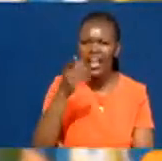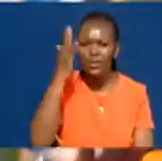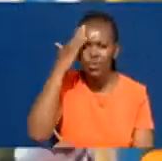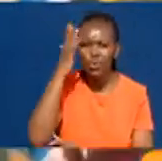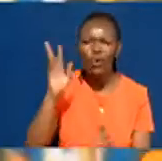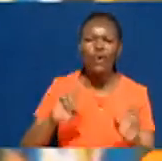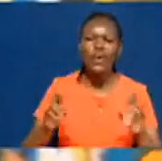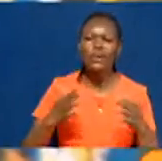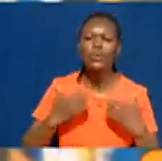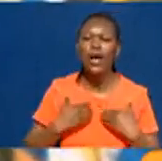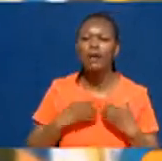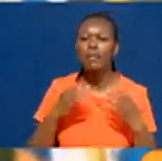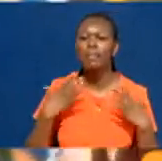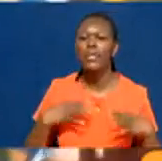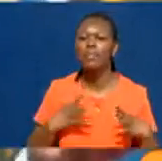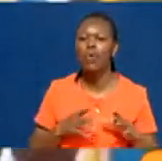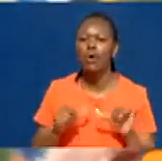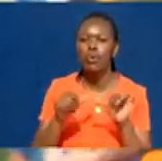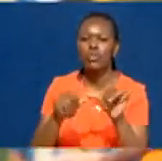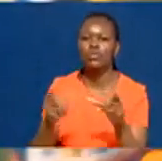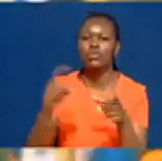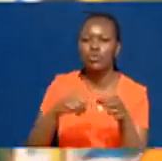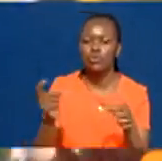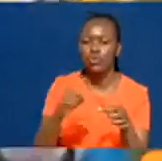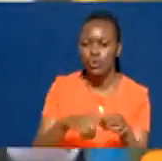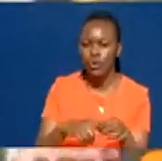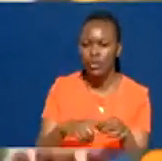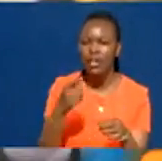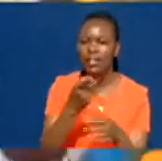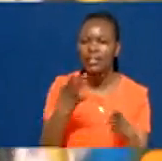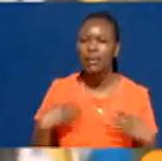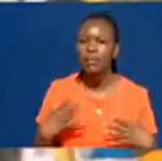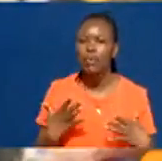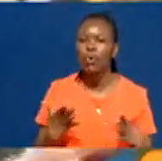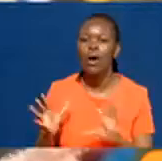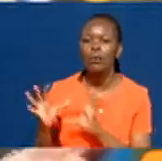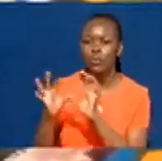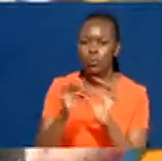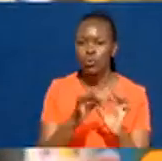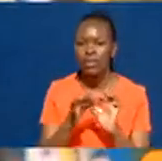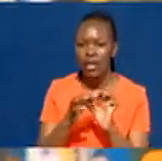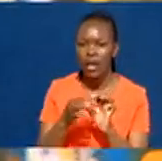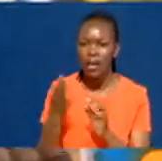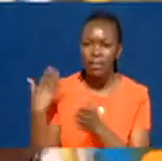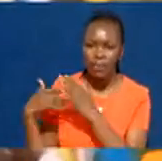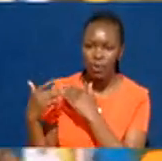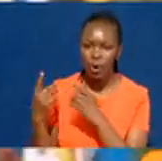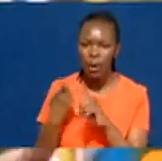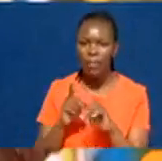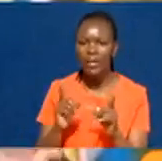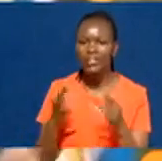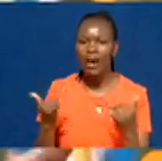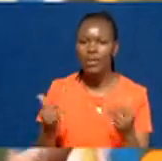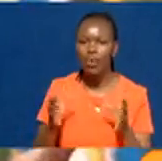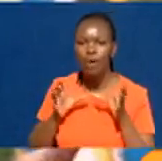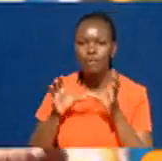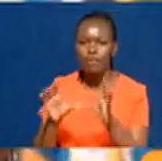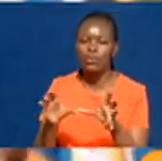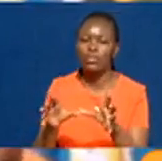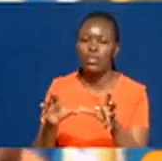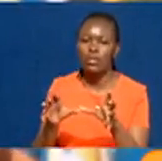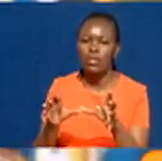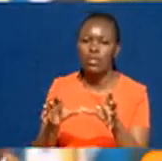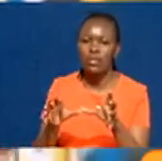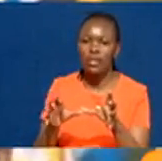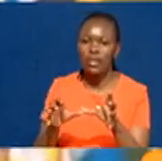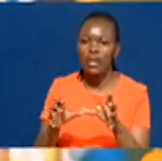Kwanza actually were people who we were together before. They were just boxed into a corner,